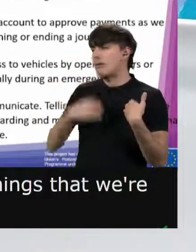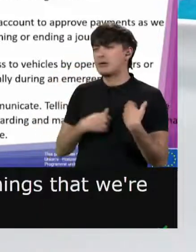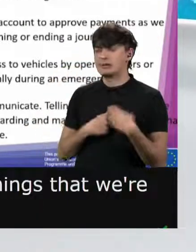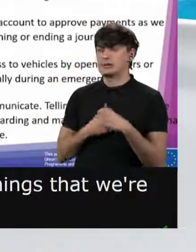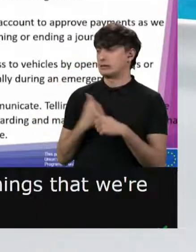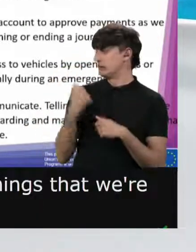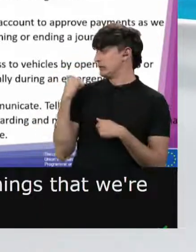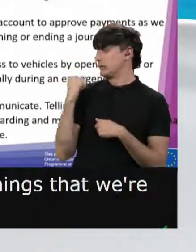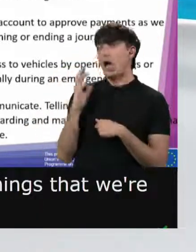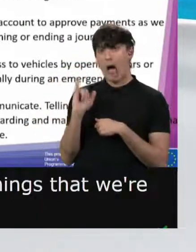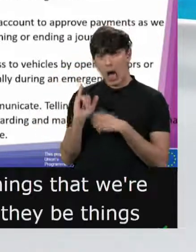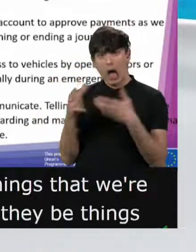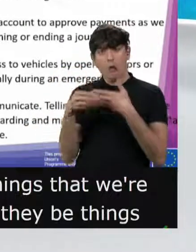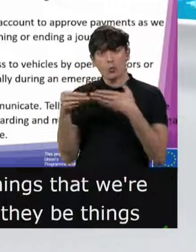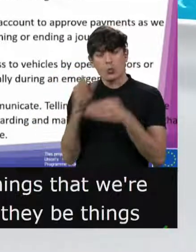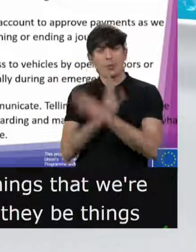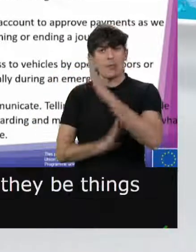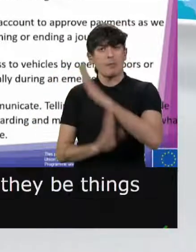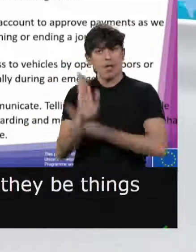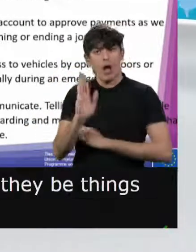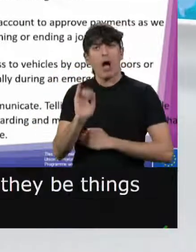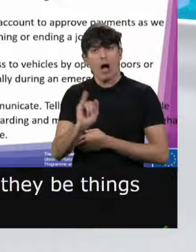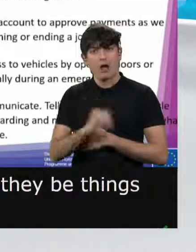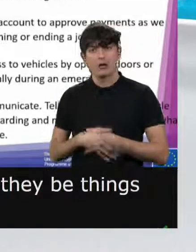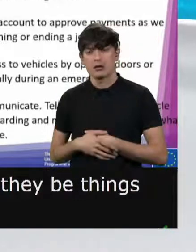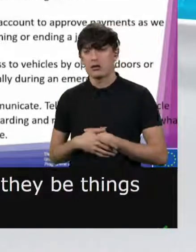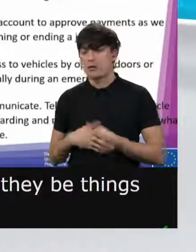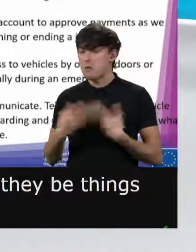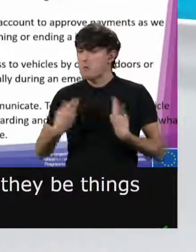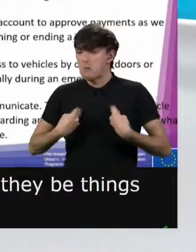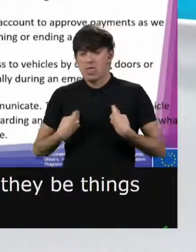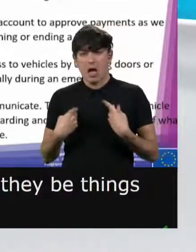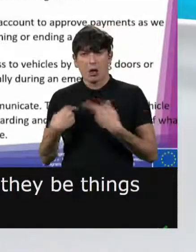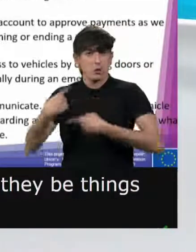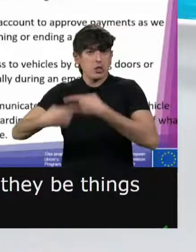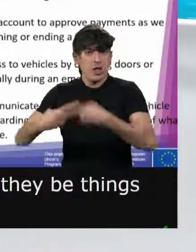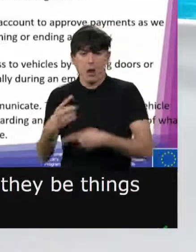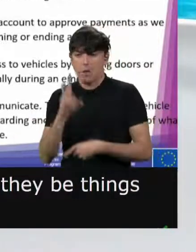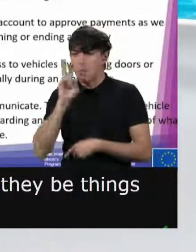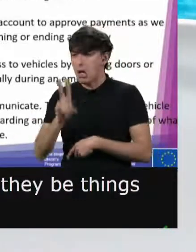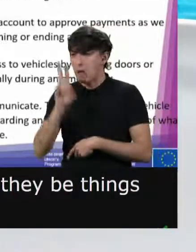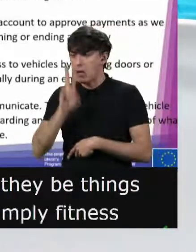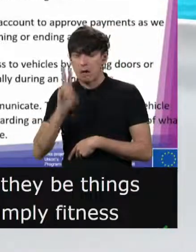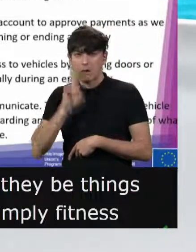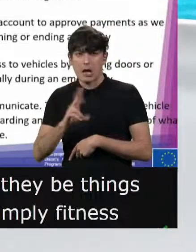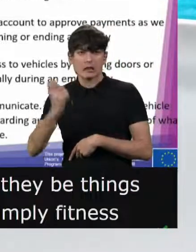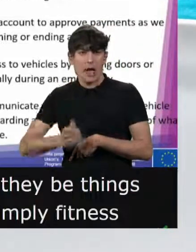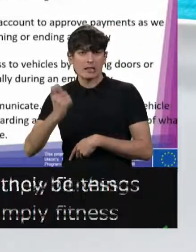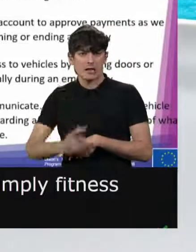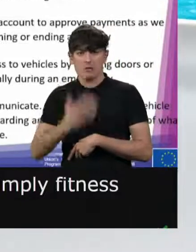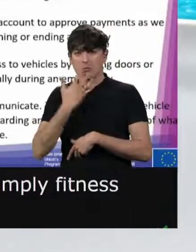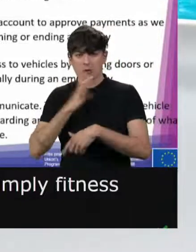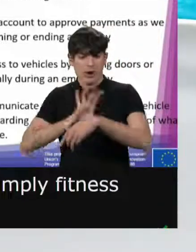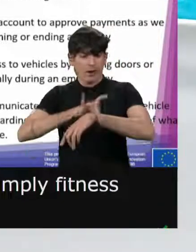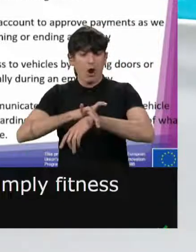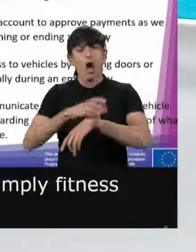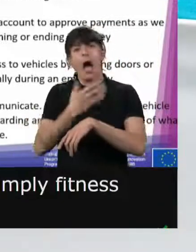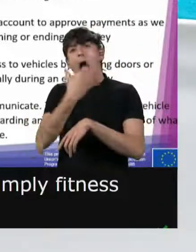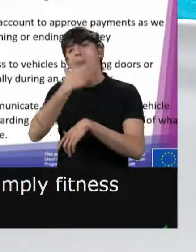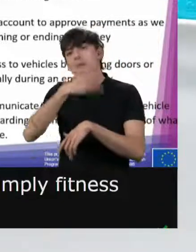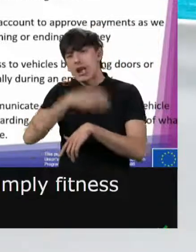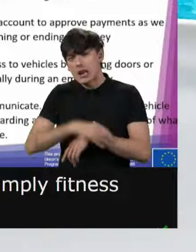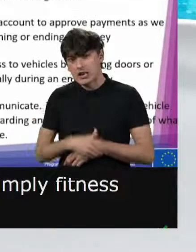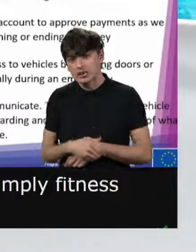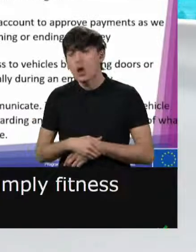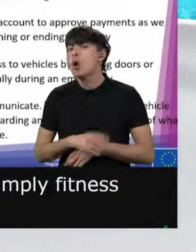they be things like Apple Watch or whether or not they're just simply fitness trackers. we're all getting used to the idea of having